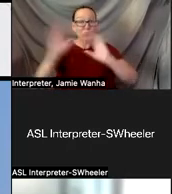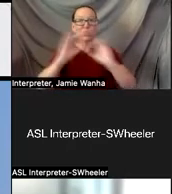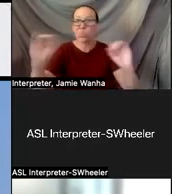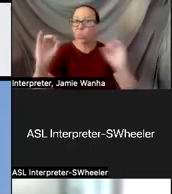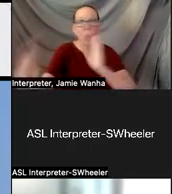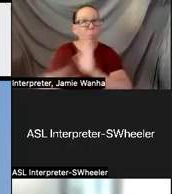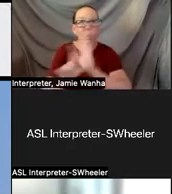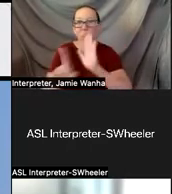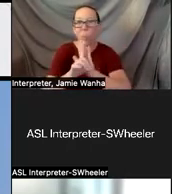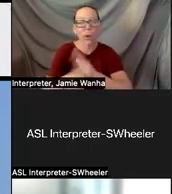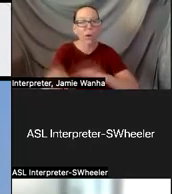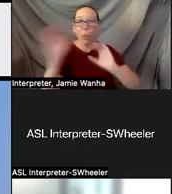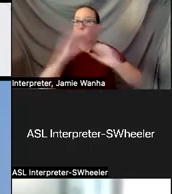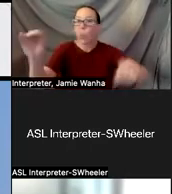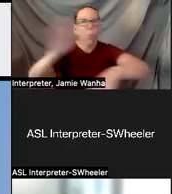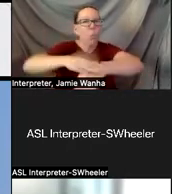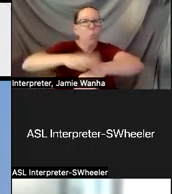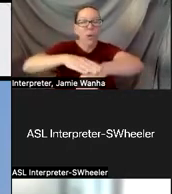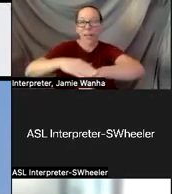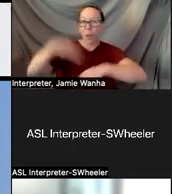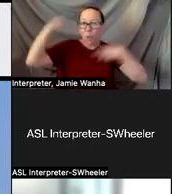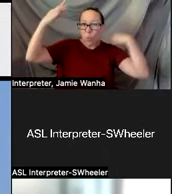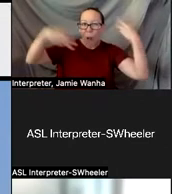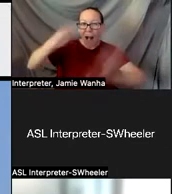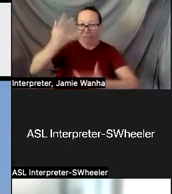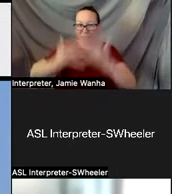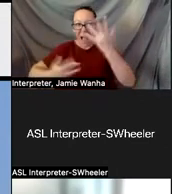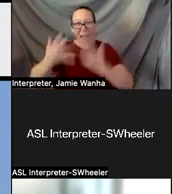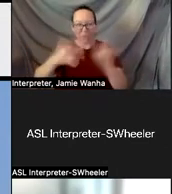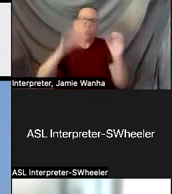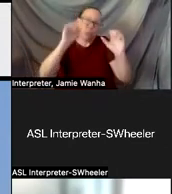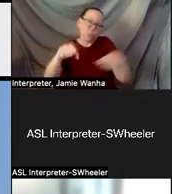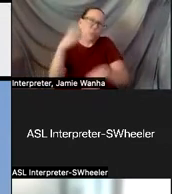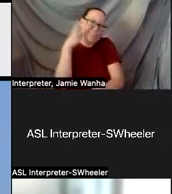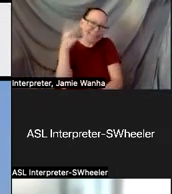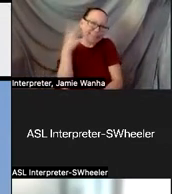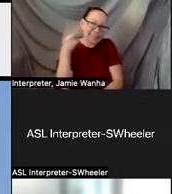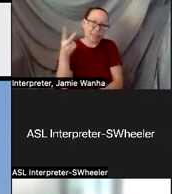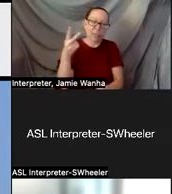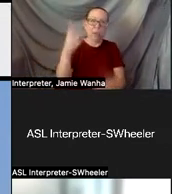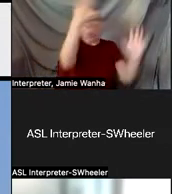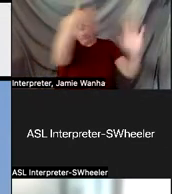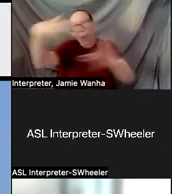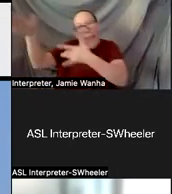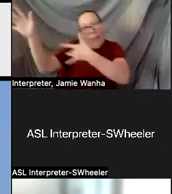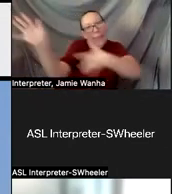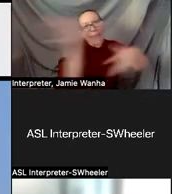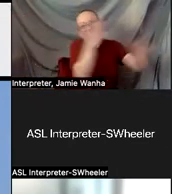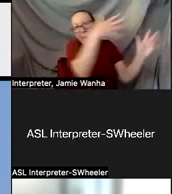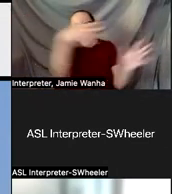no notice disasters. With wildfires, we usually can see them coming with Santa Ana winds.